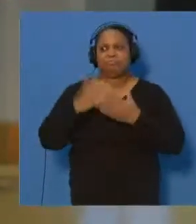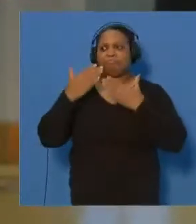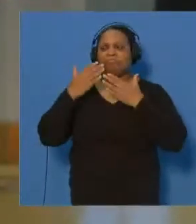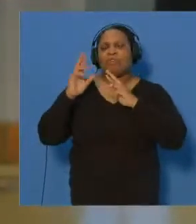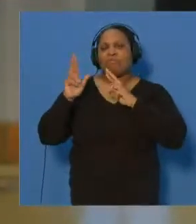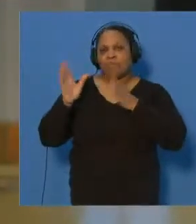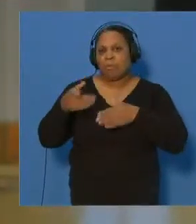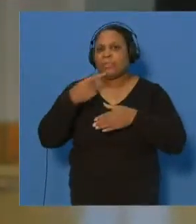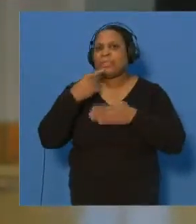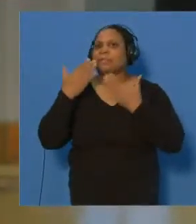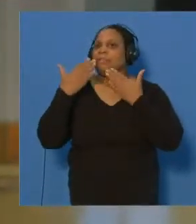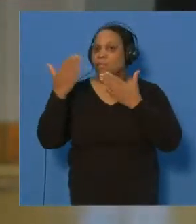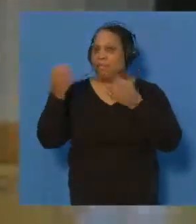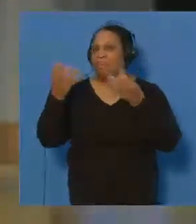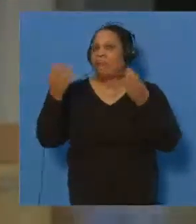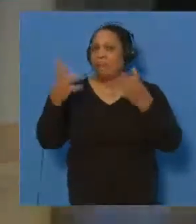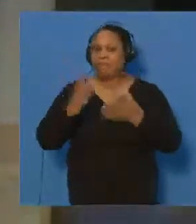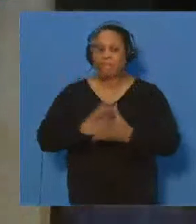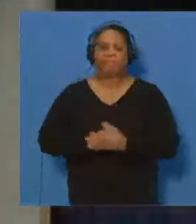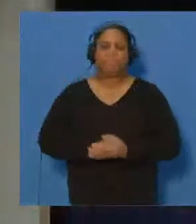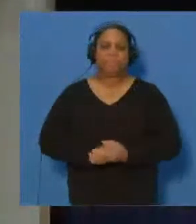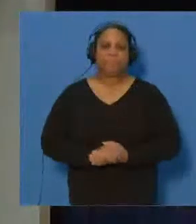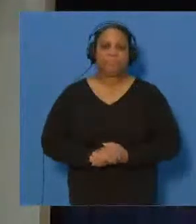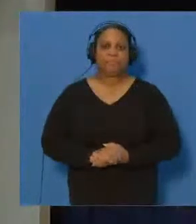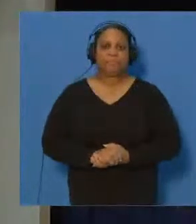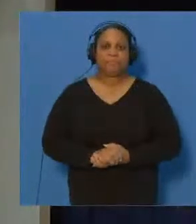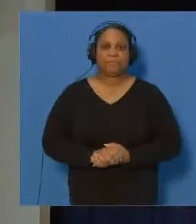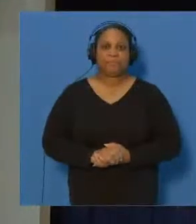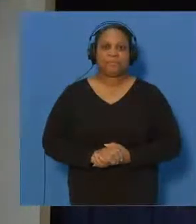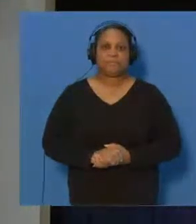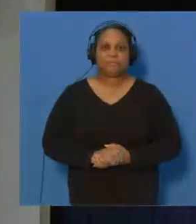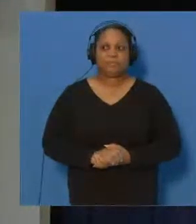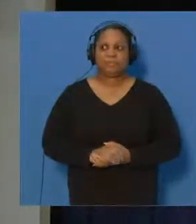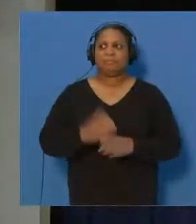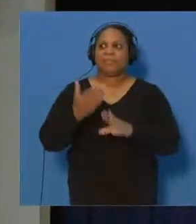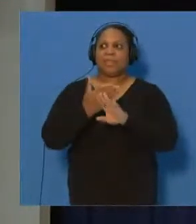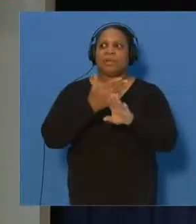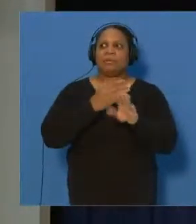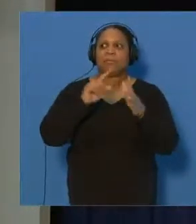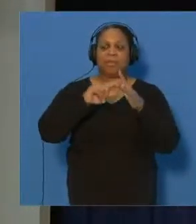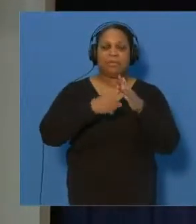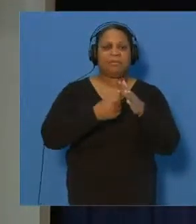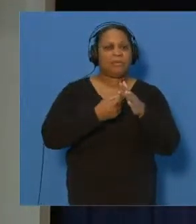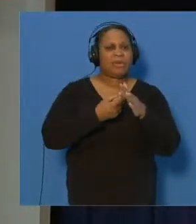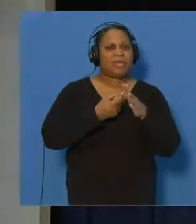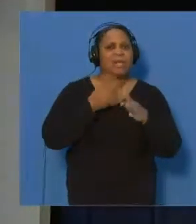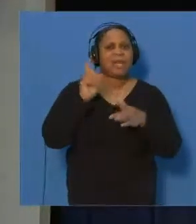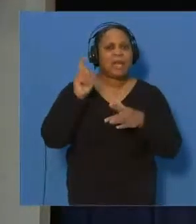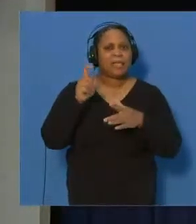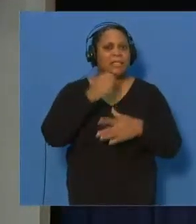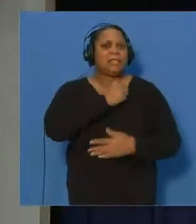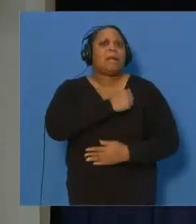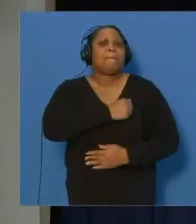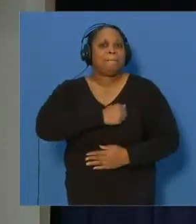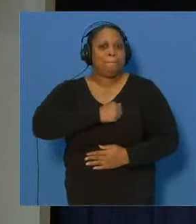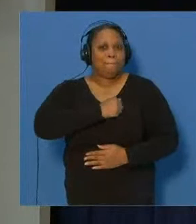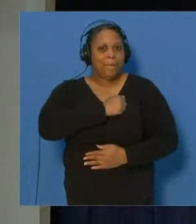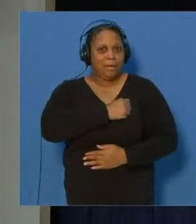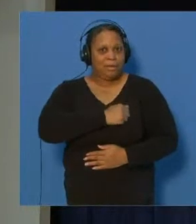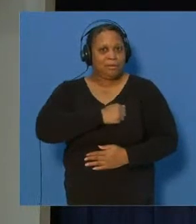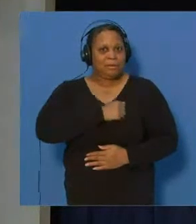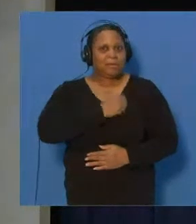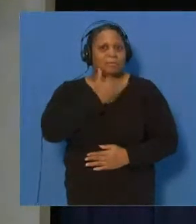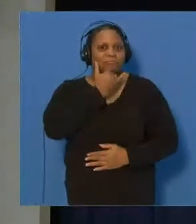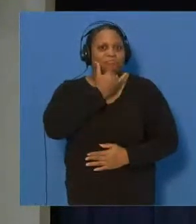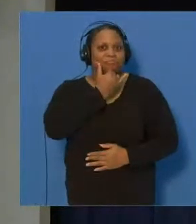Mhm. Good evening. Before I begin, I need to apologize for an